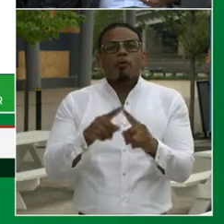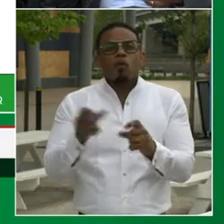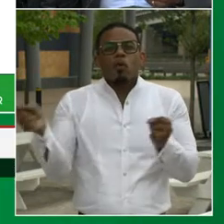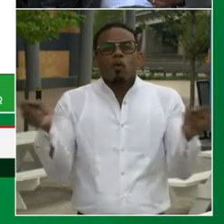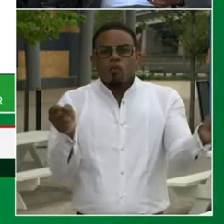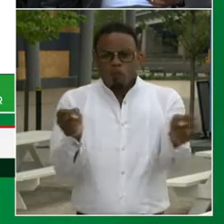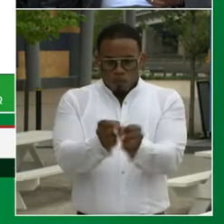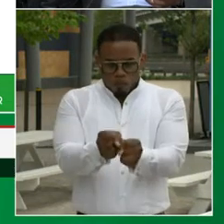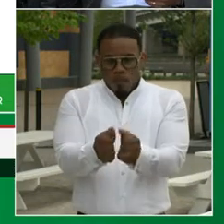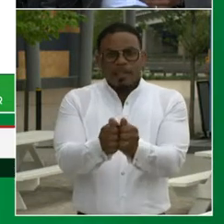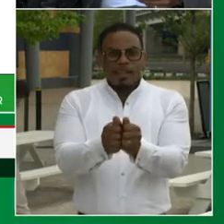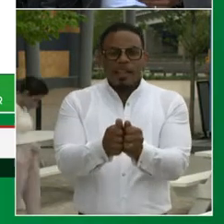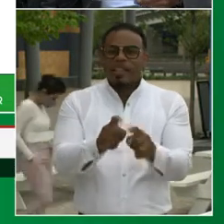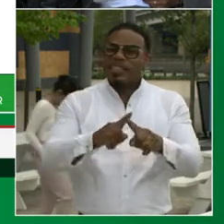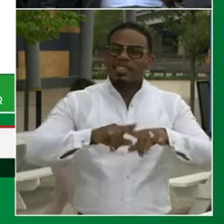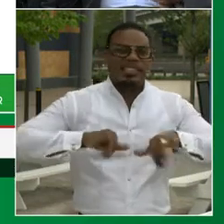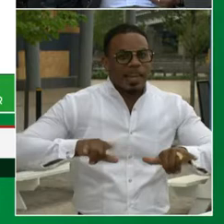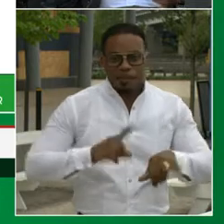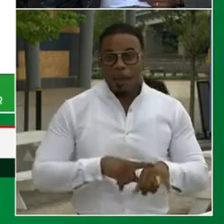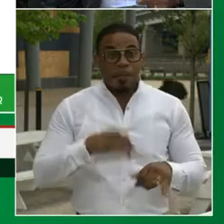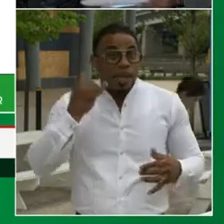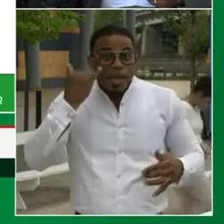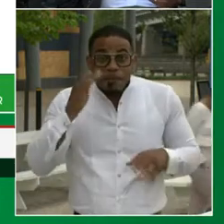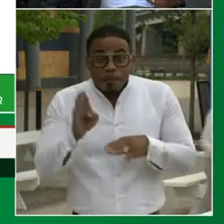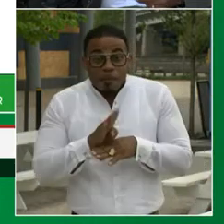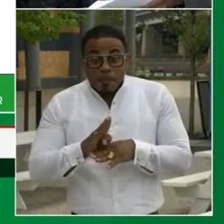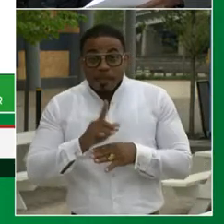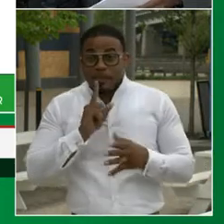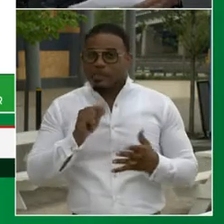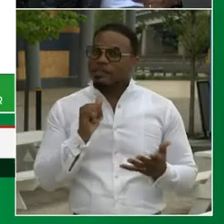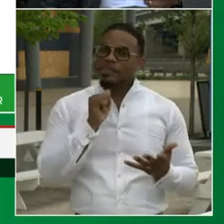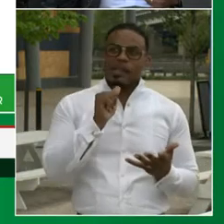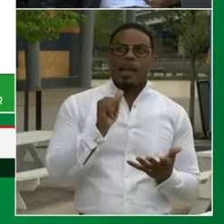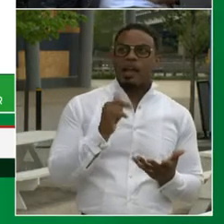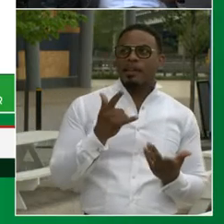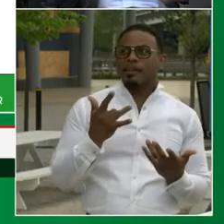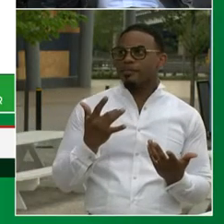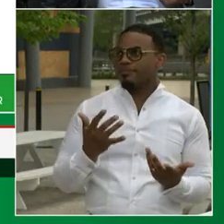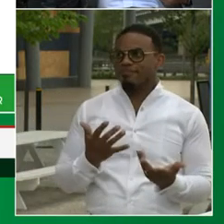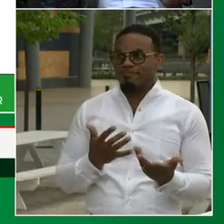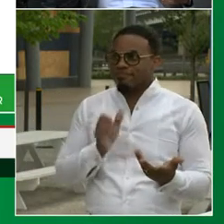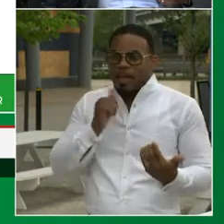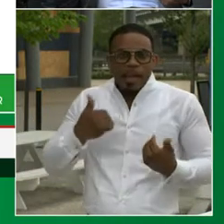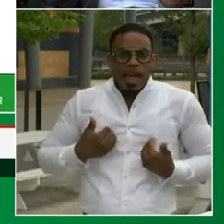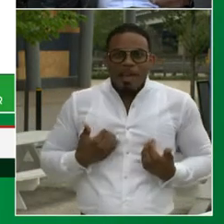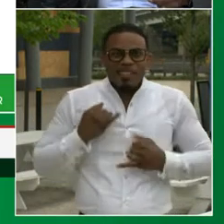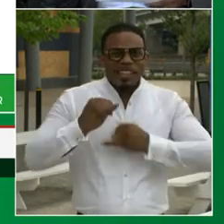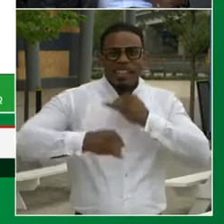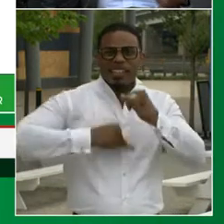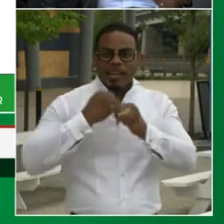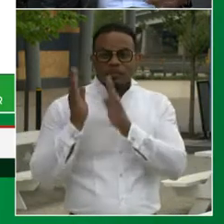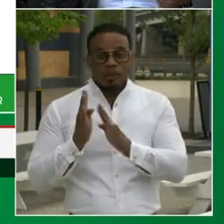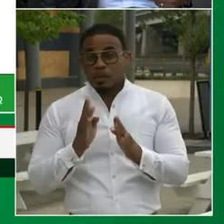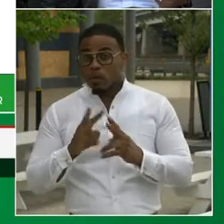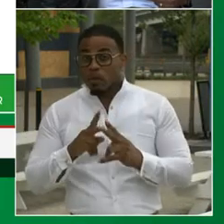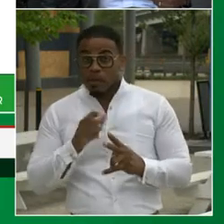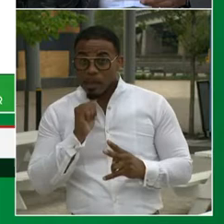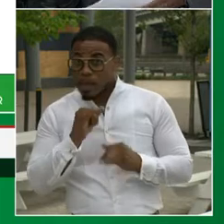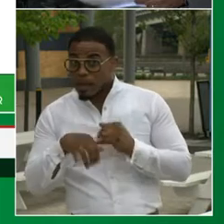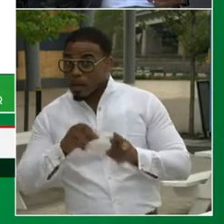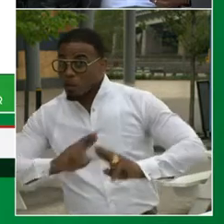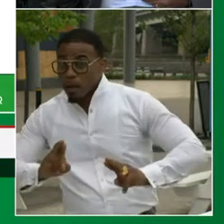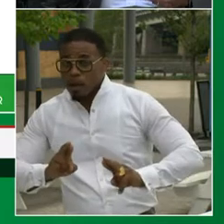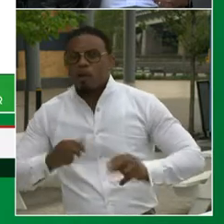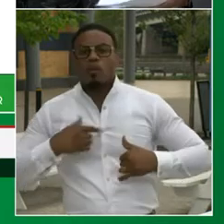bring them together. At the same time, if a business does not have an international plan, or they're not international